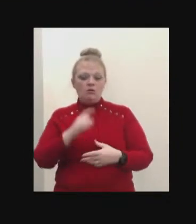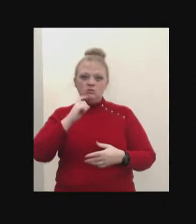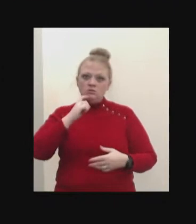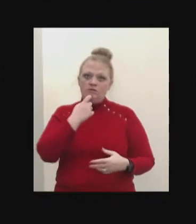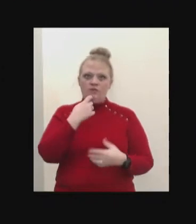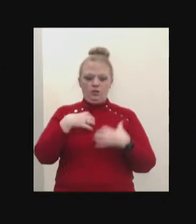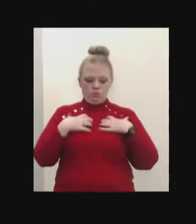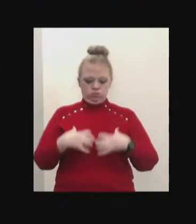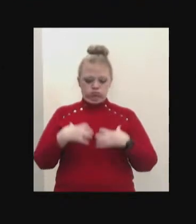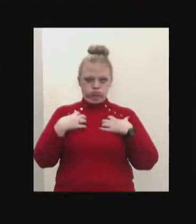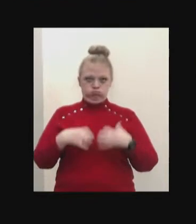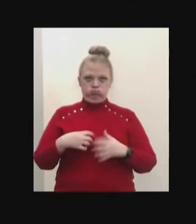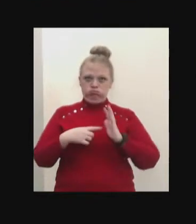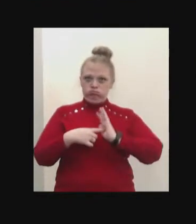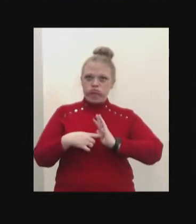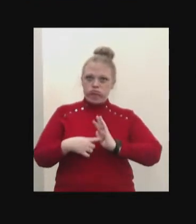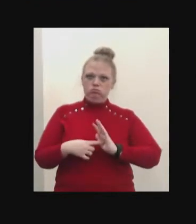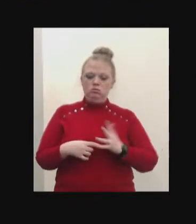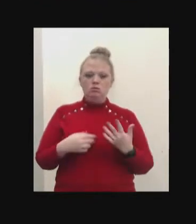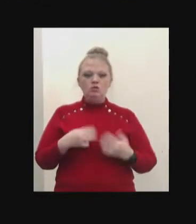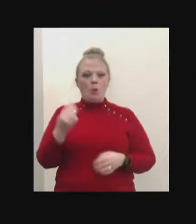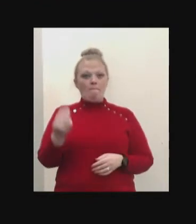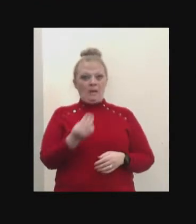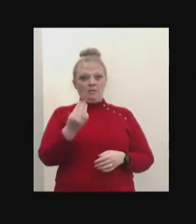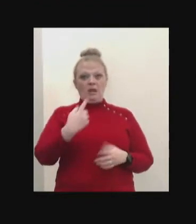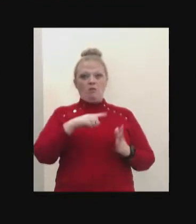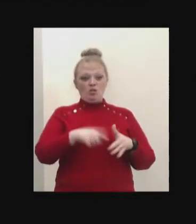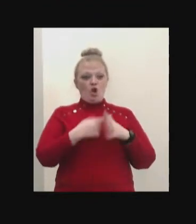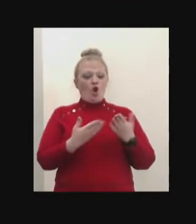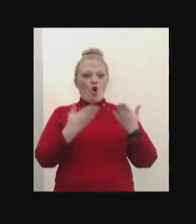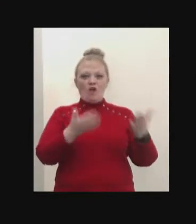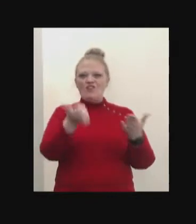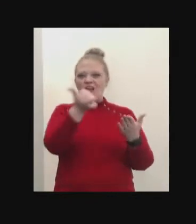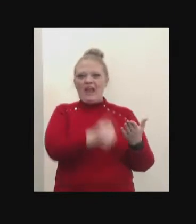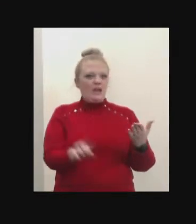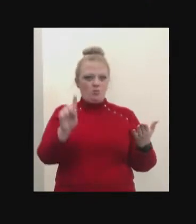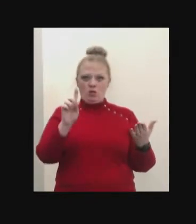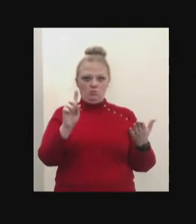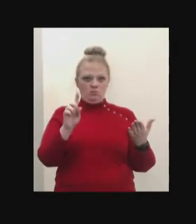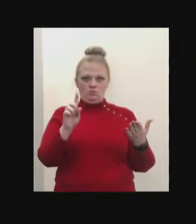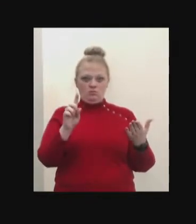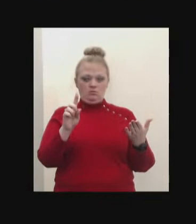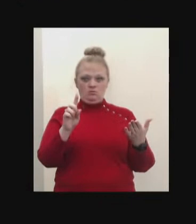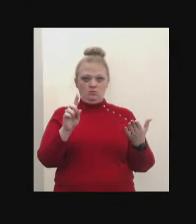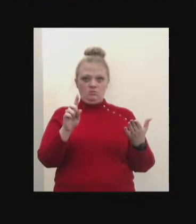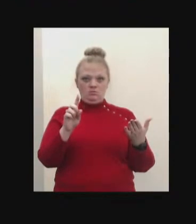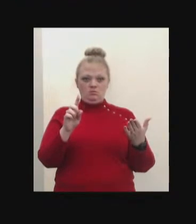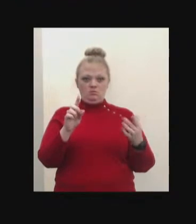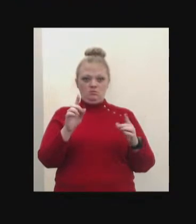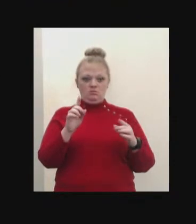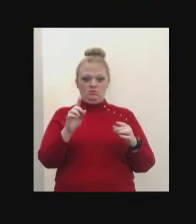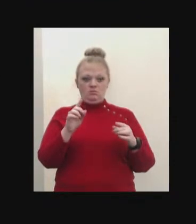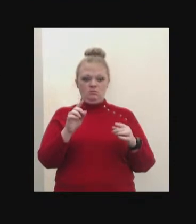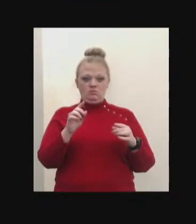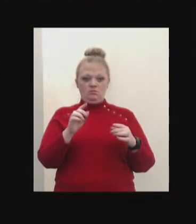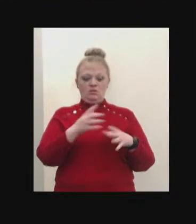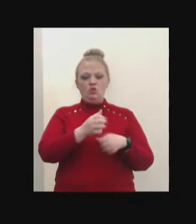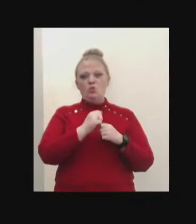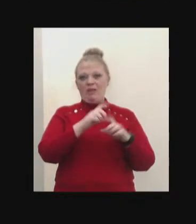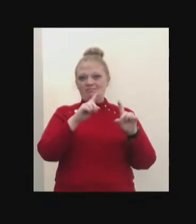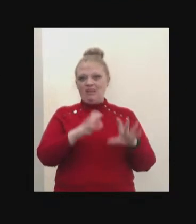symptoms. So Monday, we started offering anybody that tested at one of our Erie County Public Health